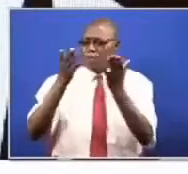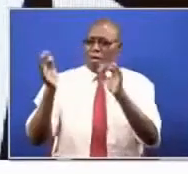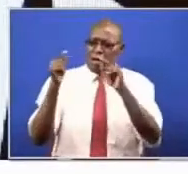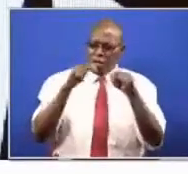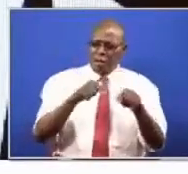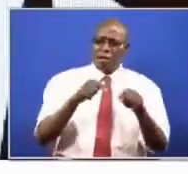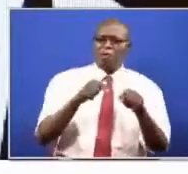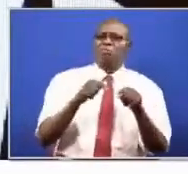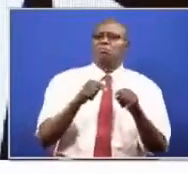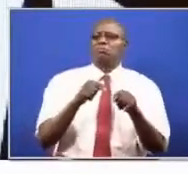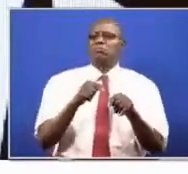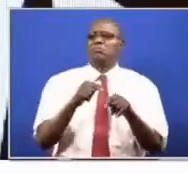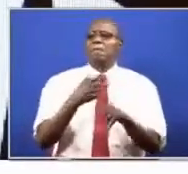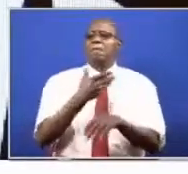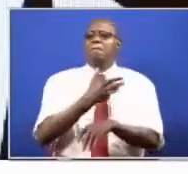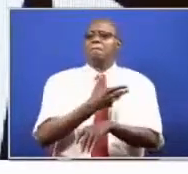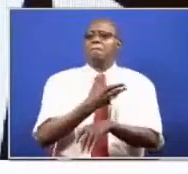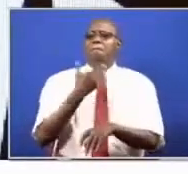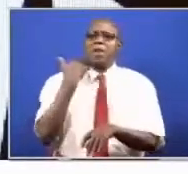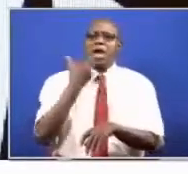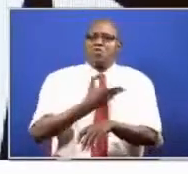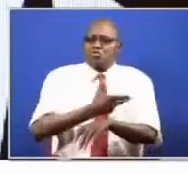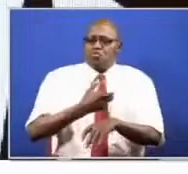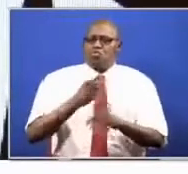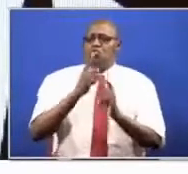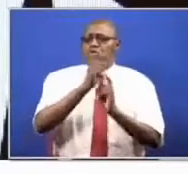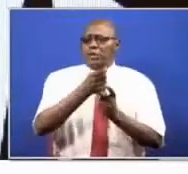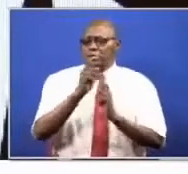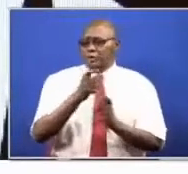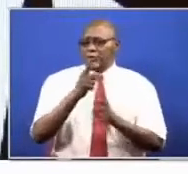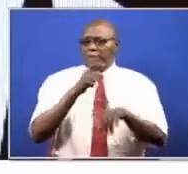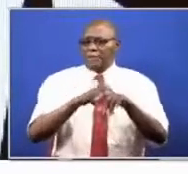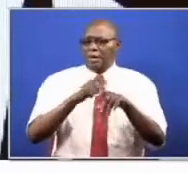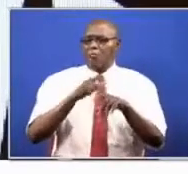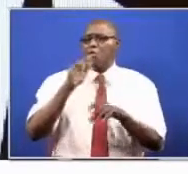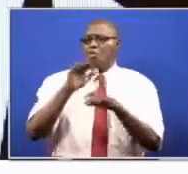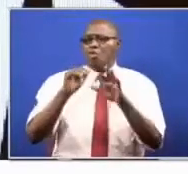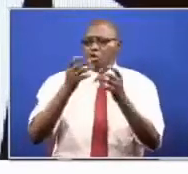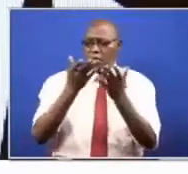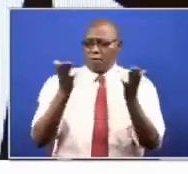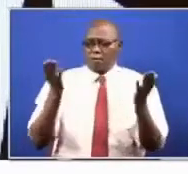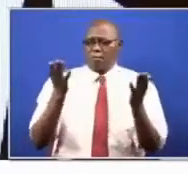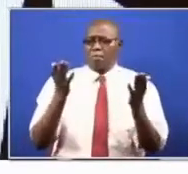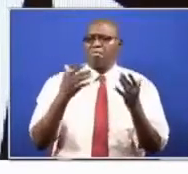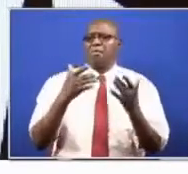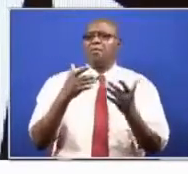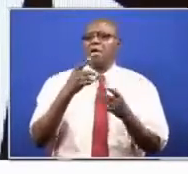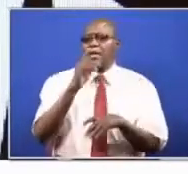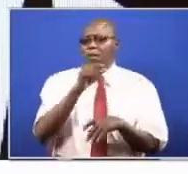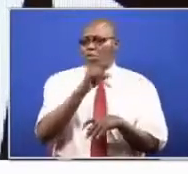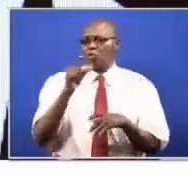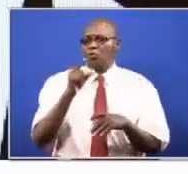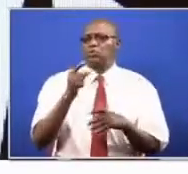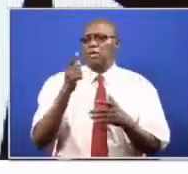Red Cross calls upon them. The mission of the Red Cross is to alleviate human suffering, protect life and health,